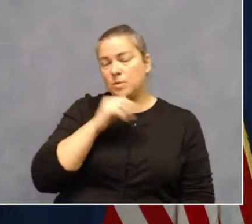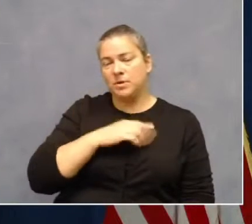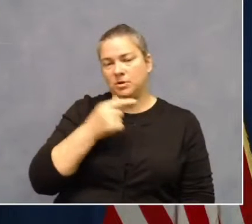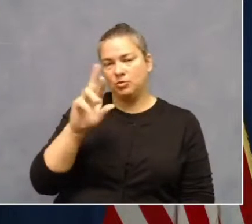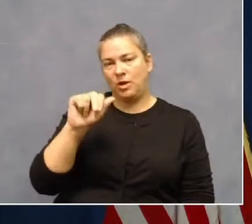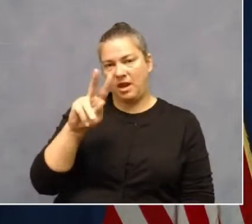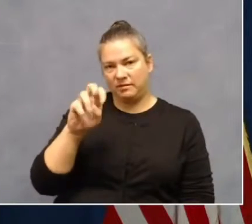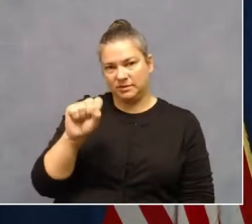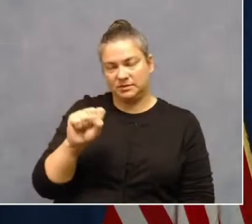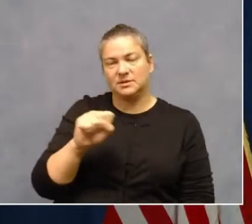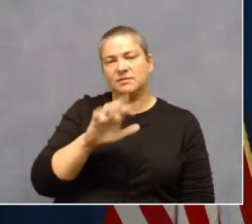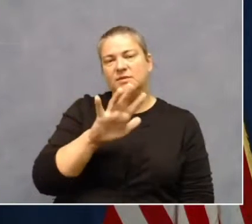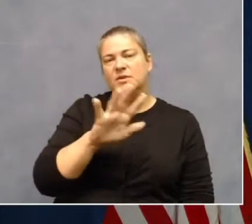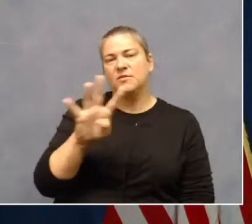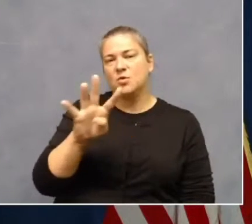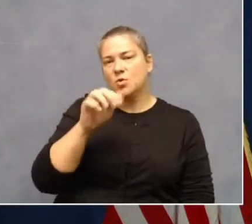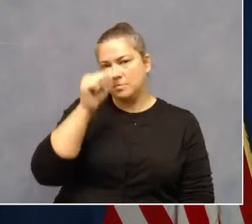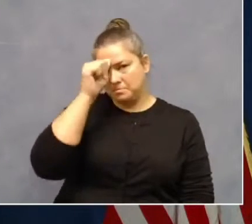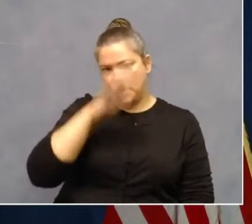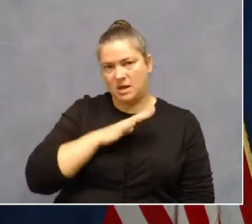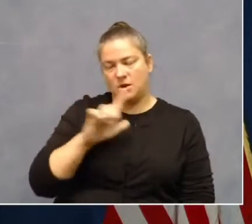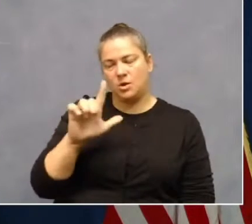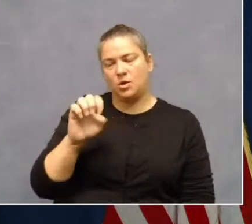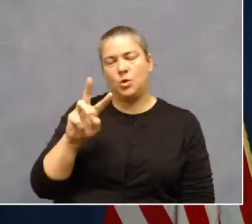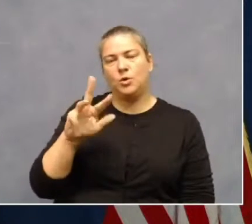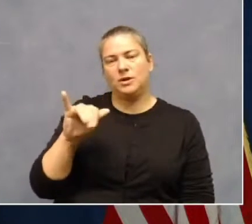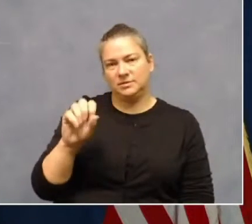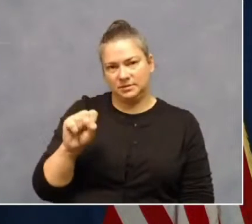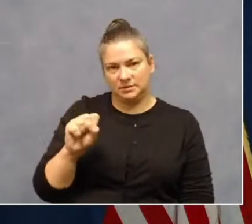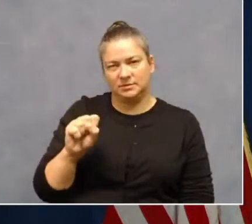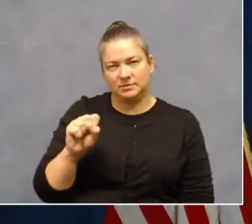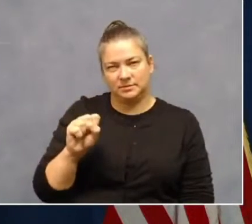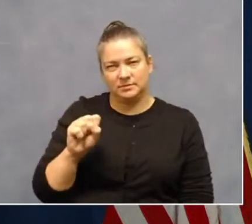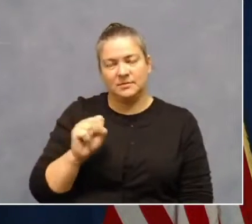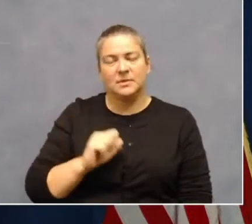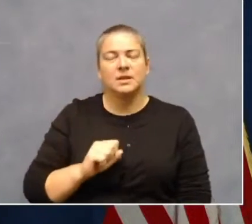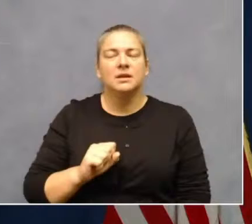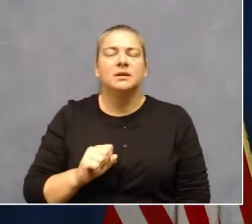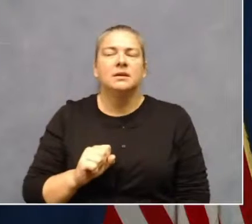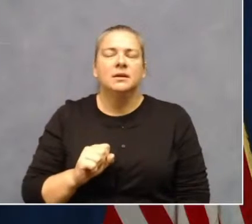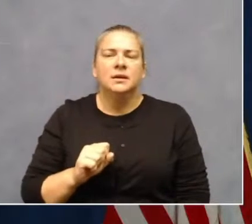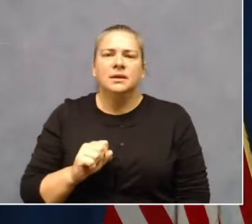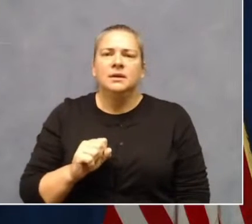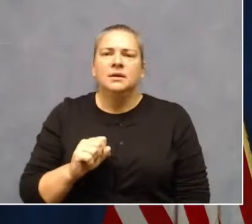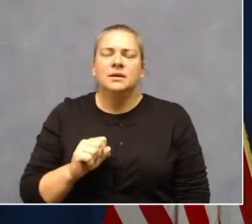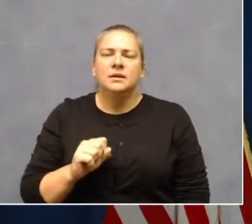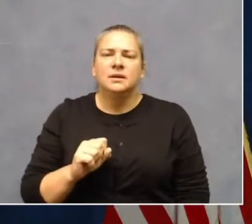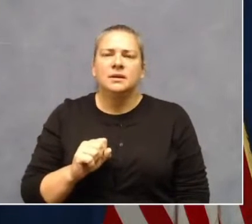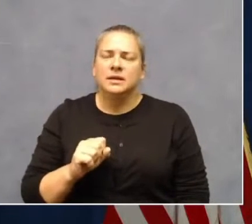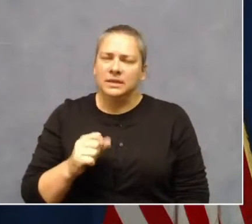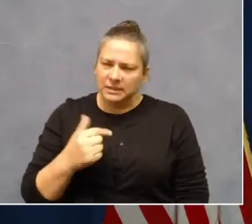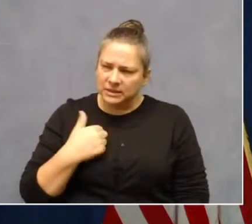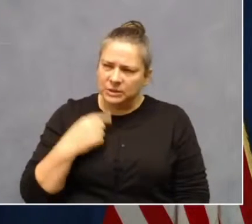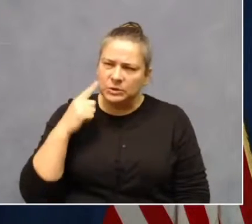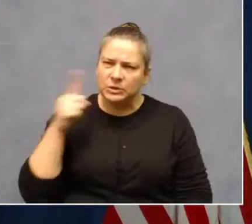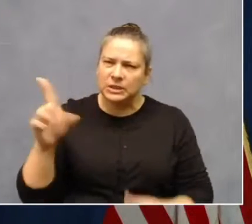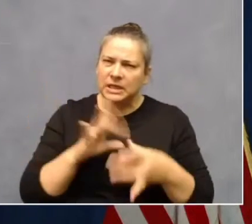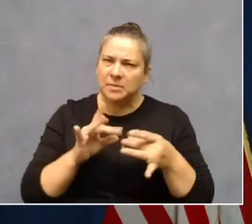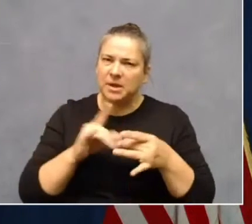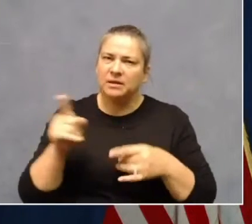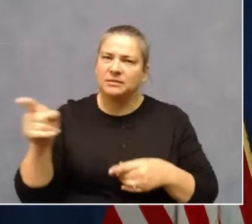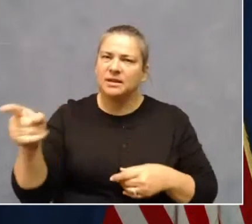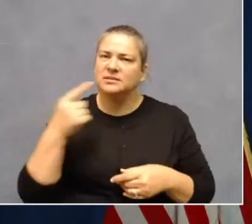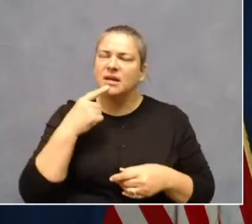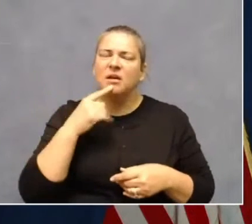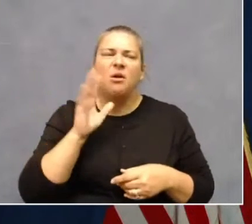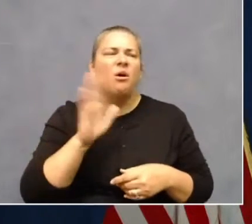a 54-year-old man from Lewis. And I've heard this comment that, well, these are people that have,